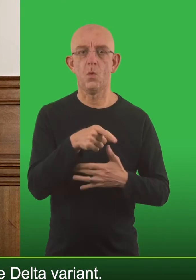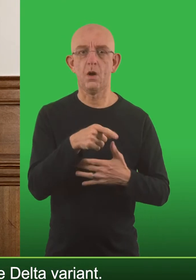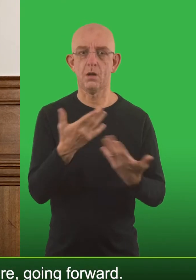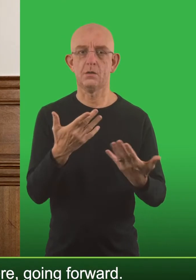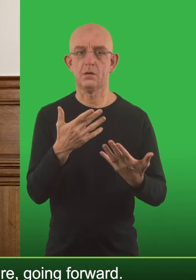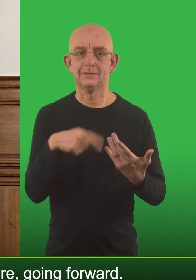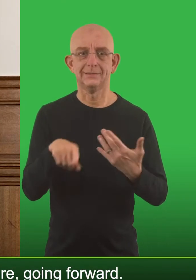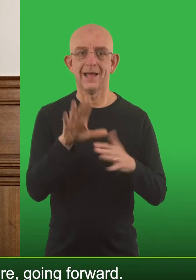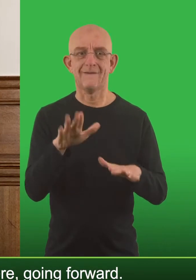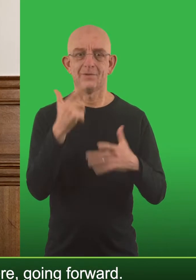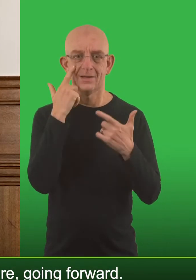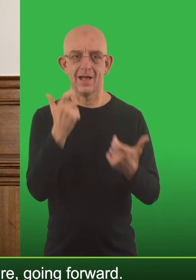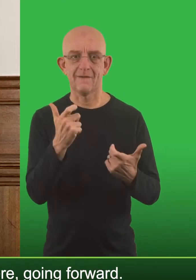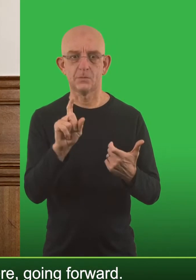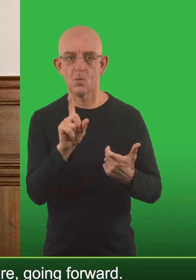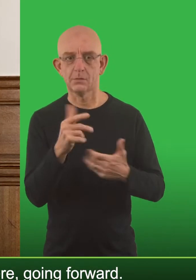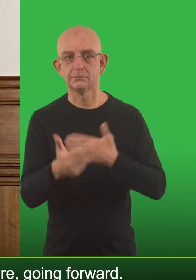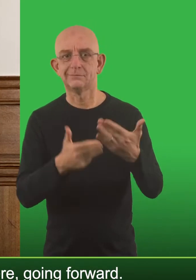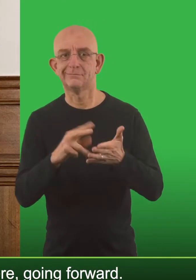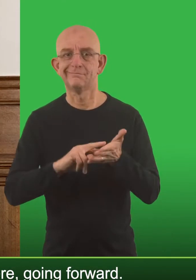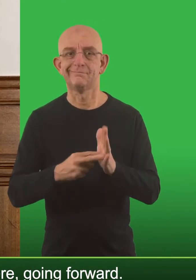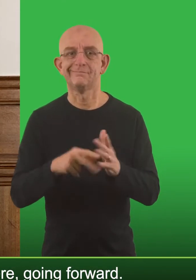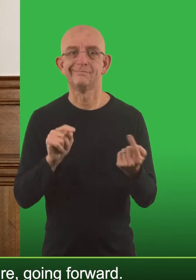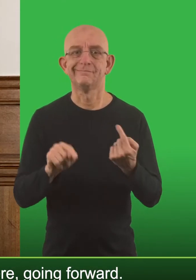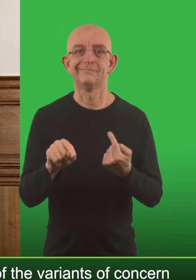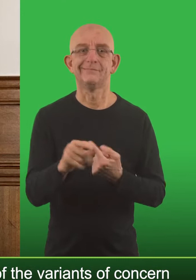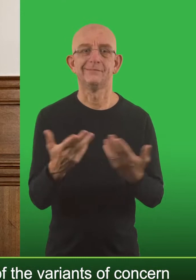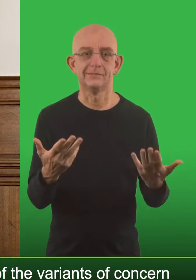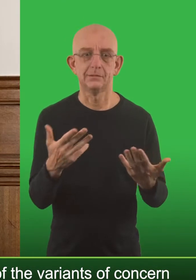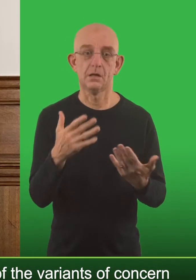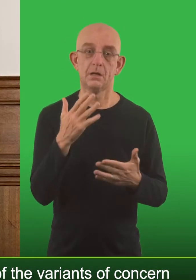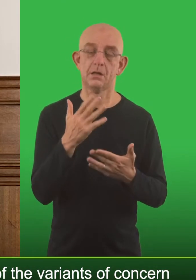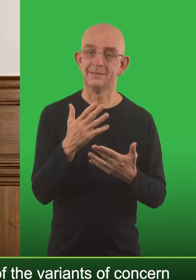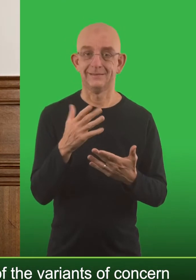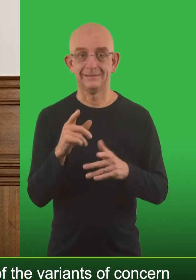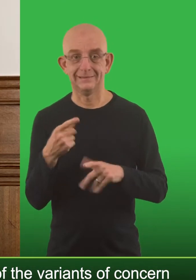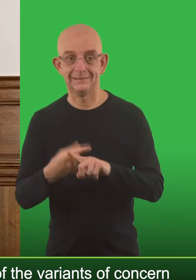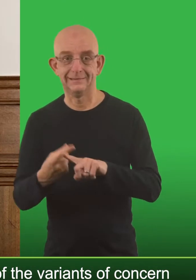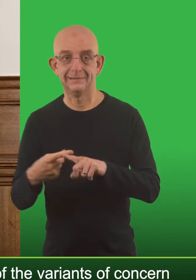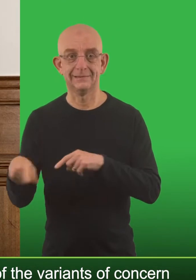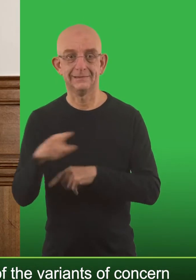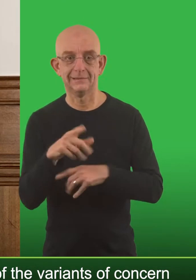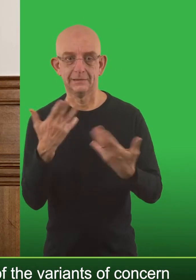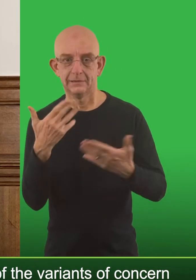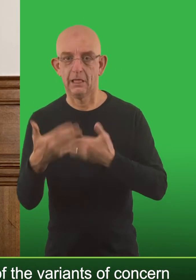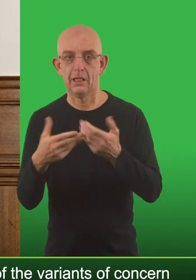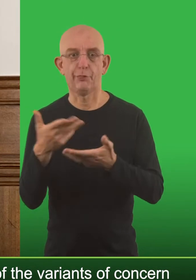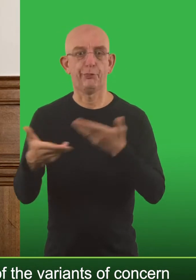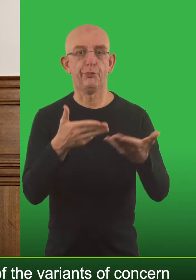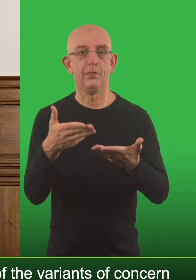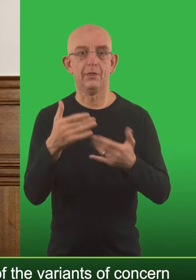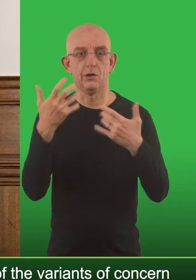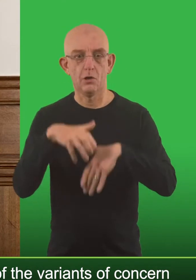from the Delta variant. So we need to be careful here going forward. Essentially, it's a race between the spread of the variants